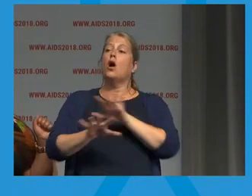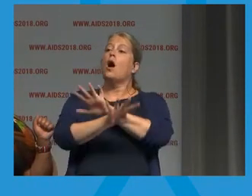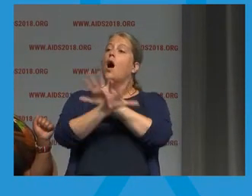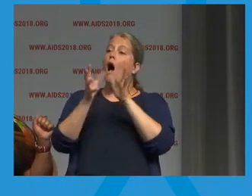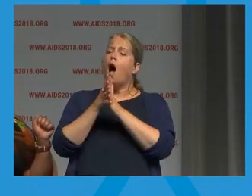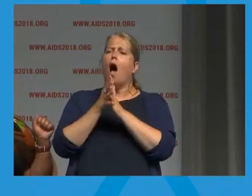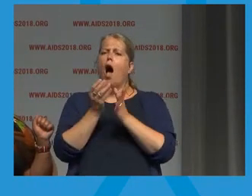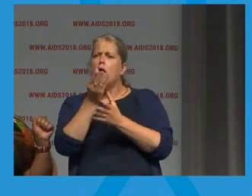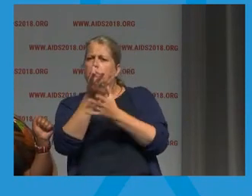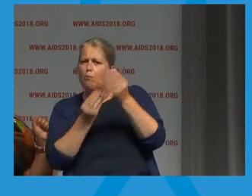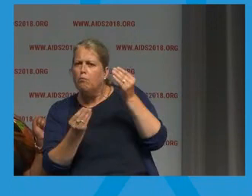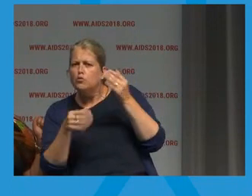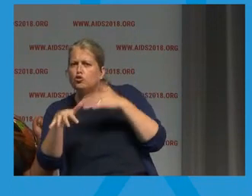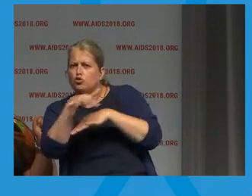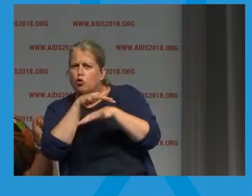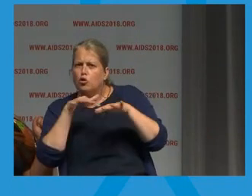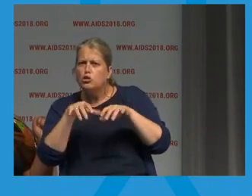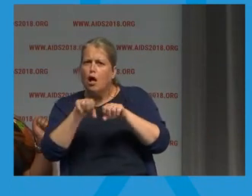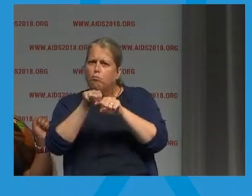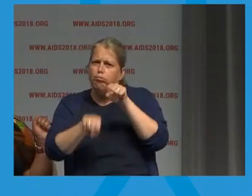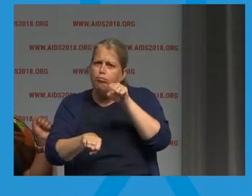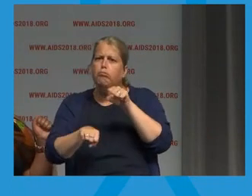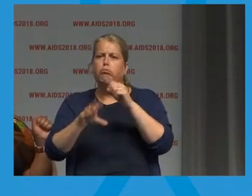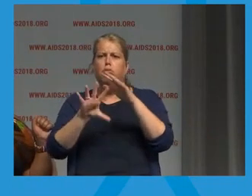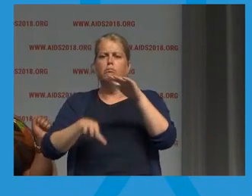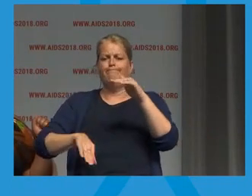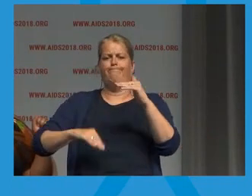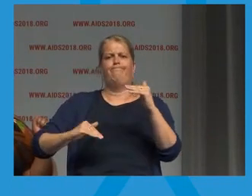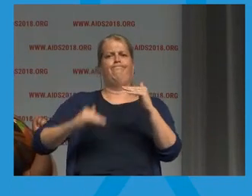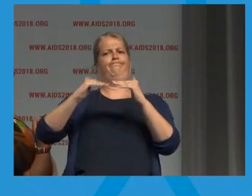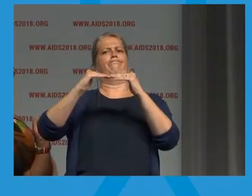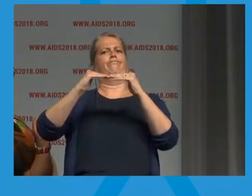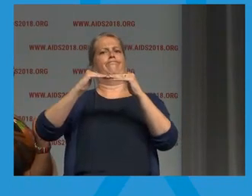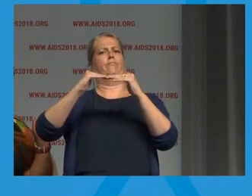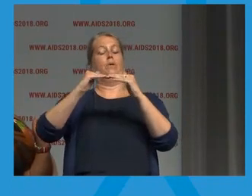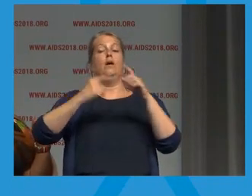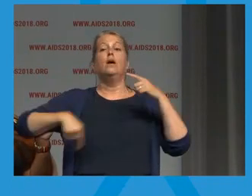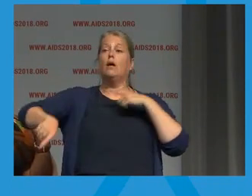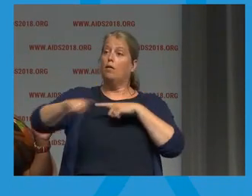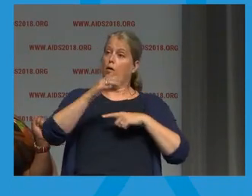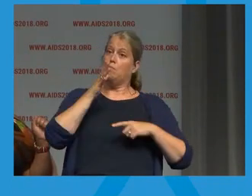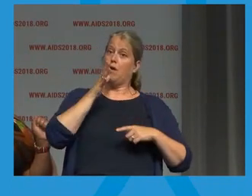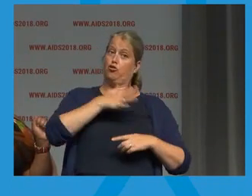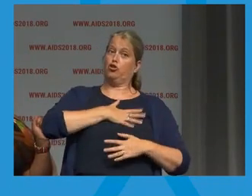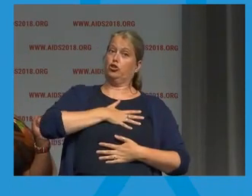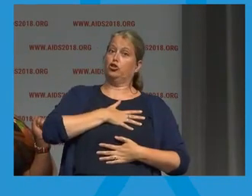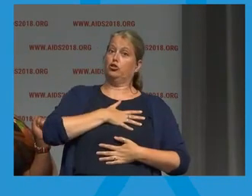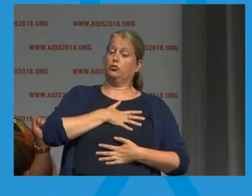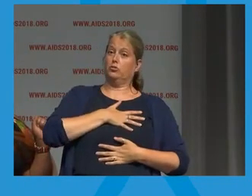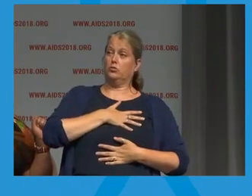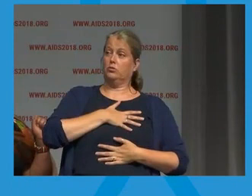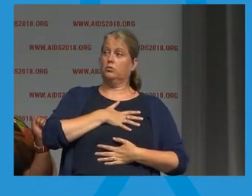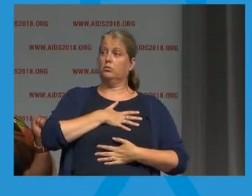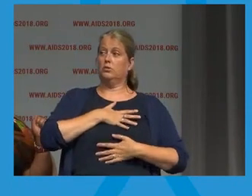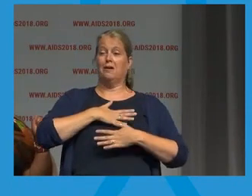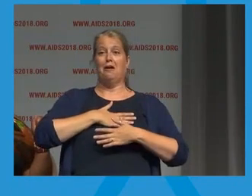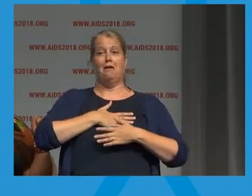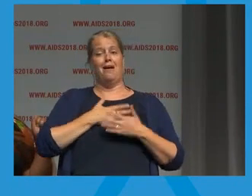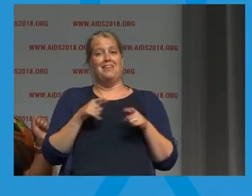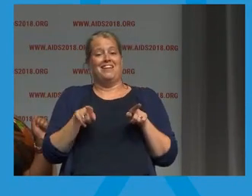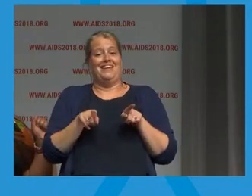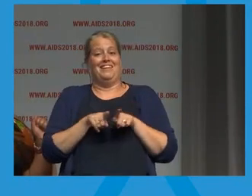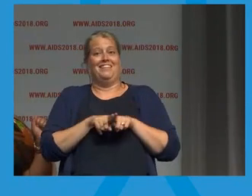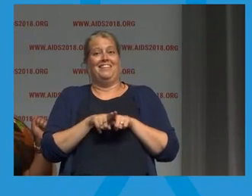sex workers reach their children. We are mothers, and we like all